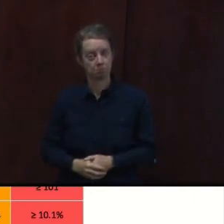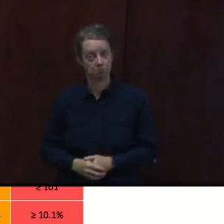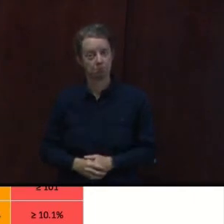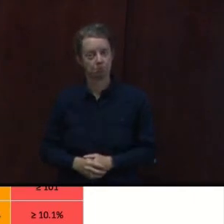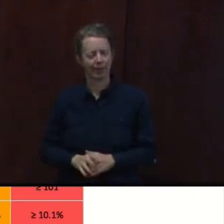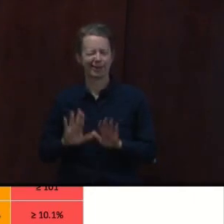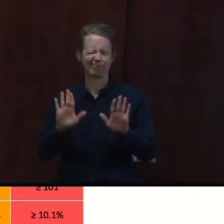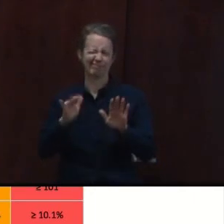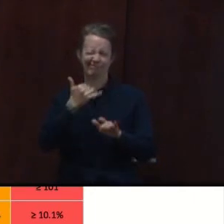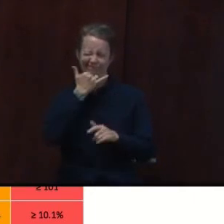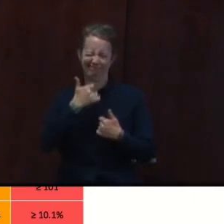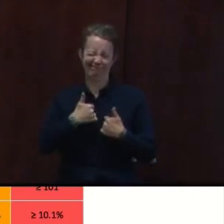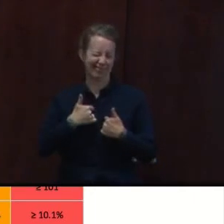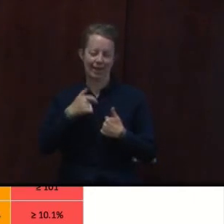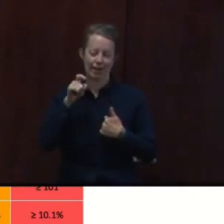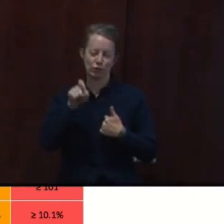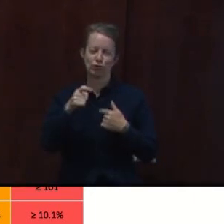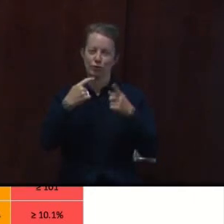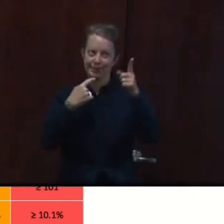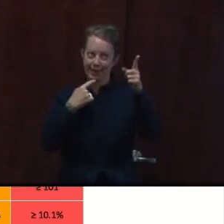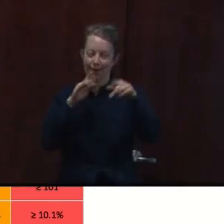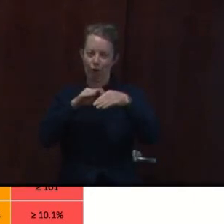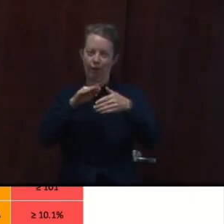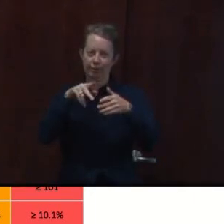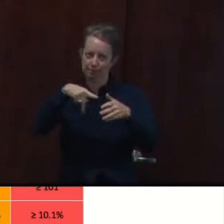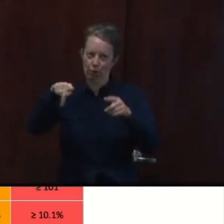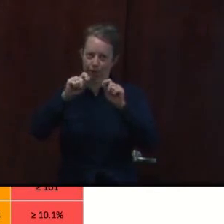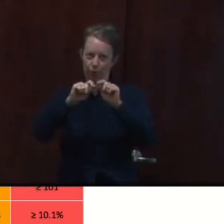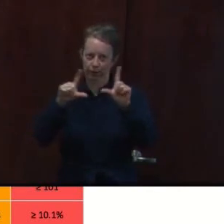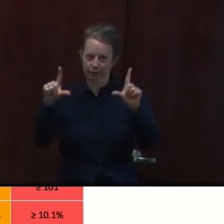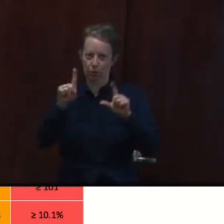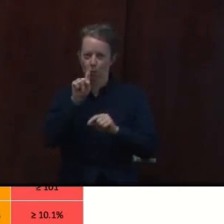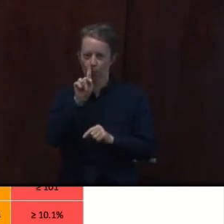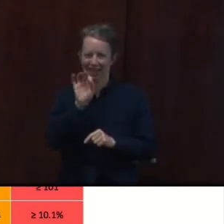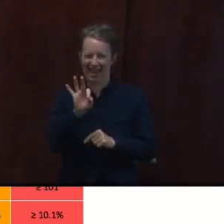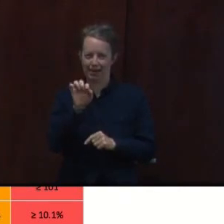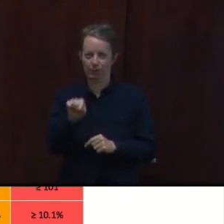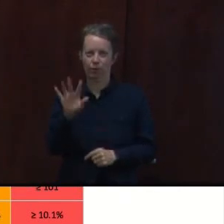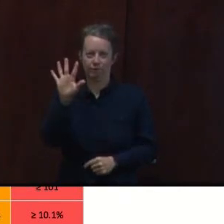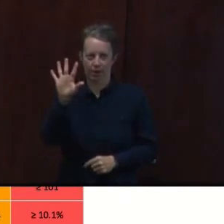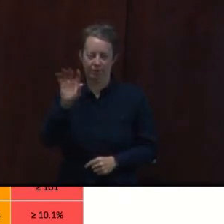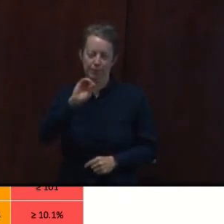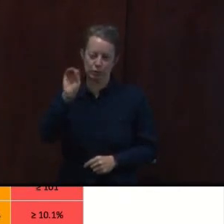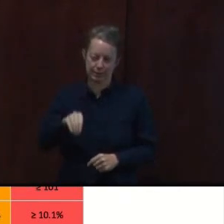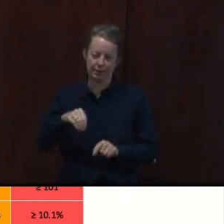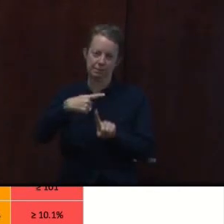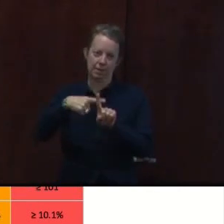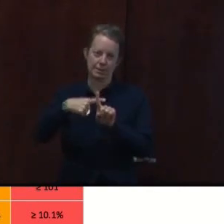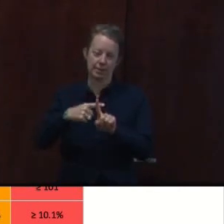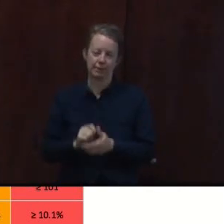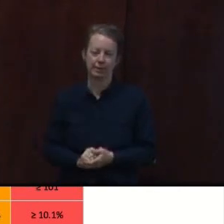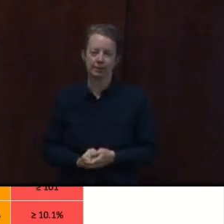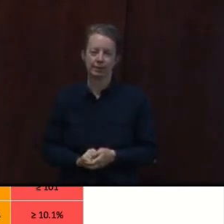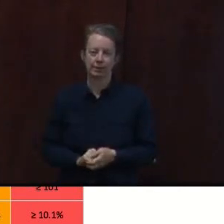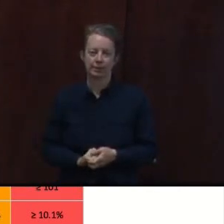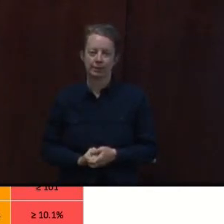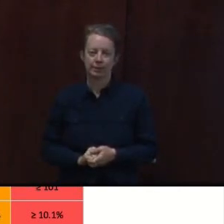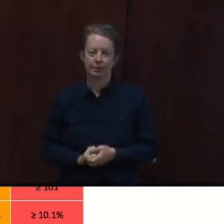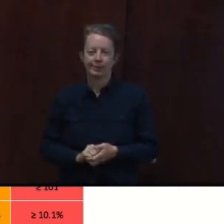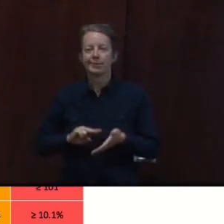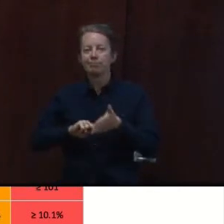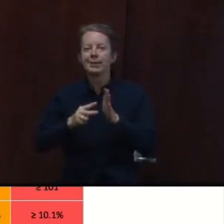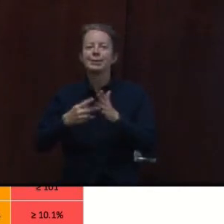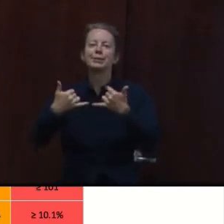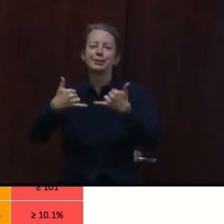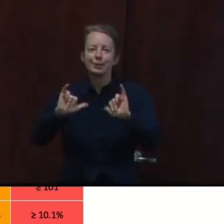I'm sorry, that should say 9.5, the percent positivity, which would still put us